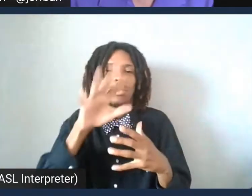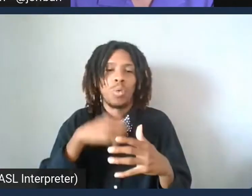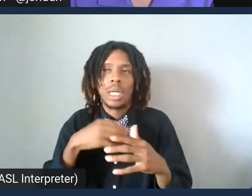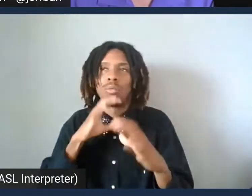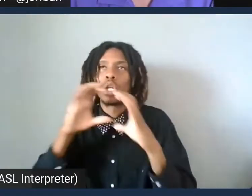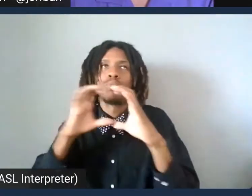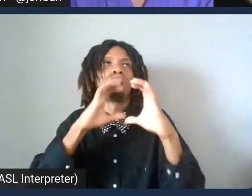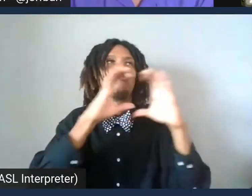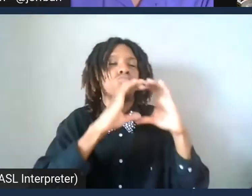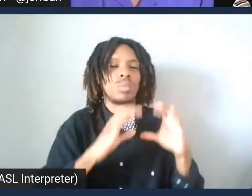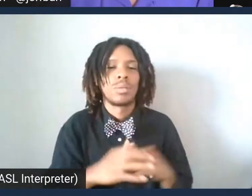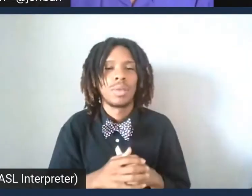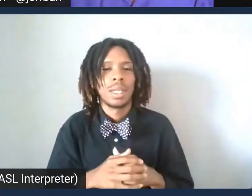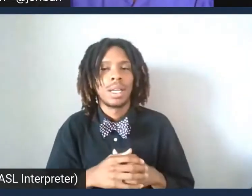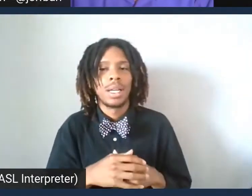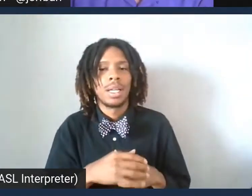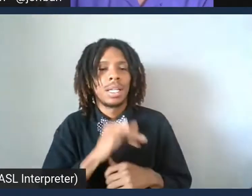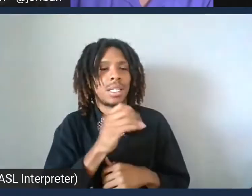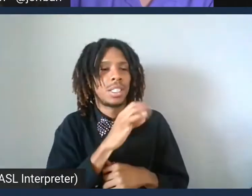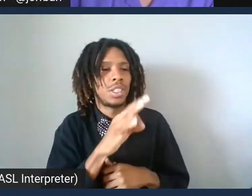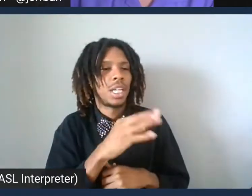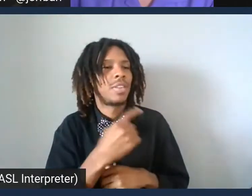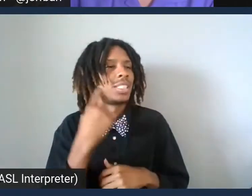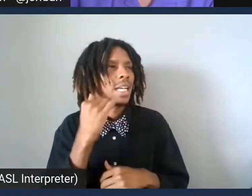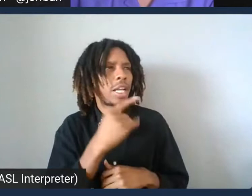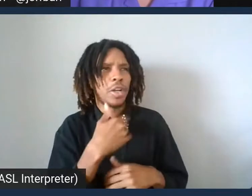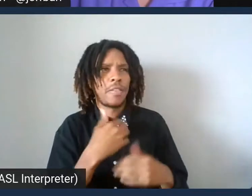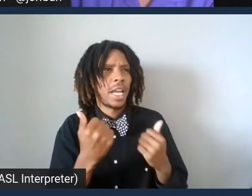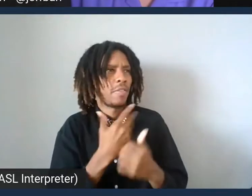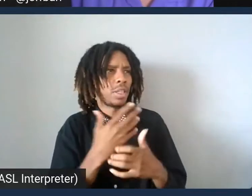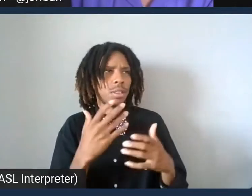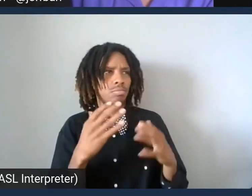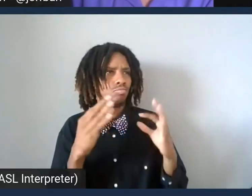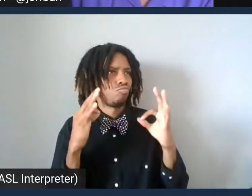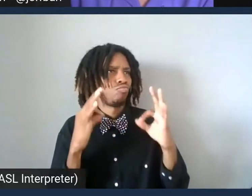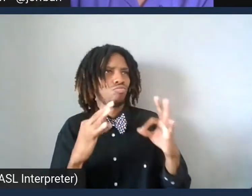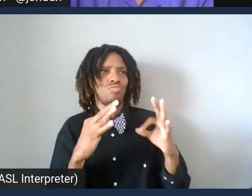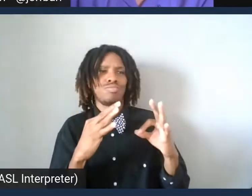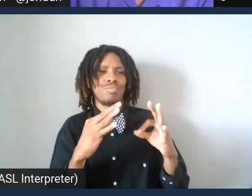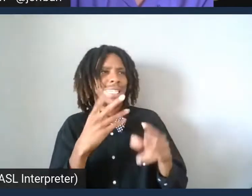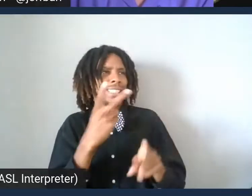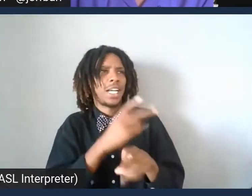All right, so it sounds like you've got things well covered on the AWS side.